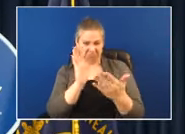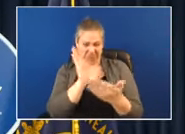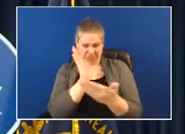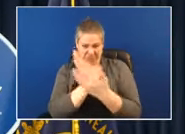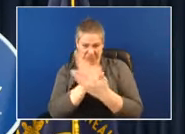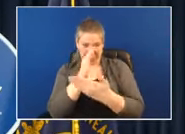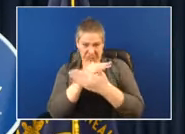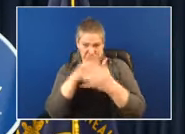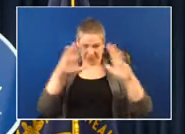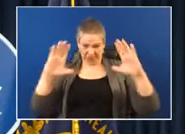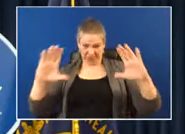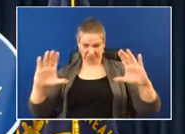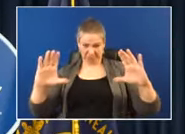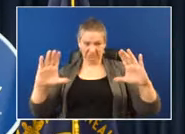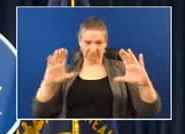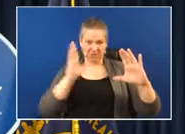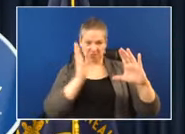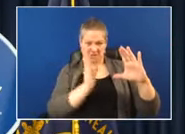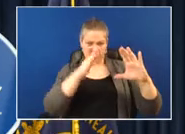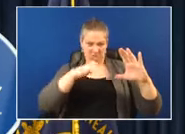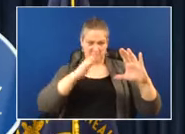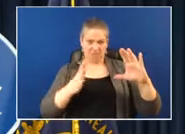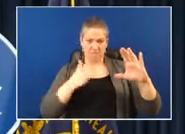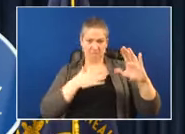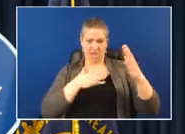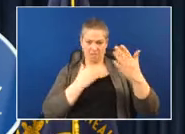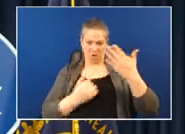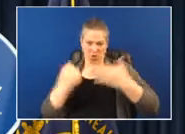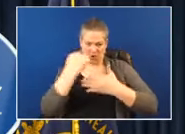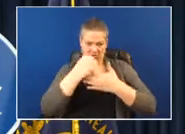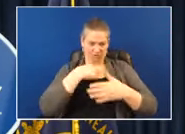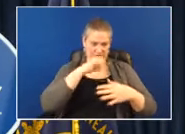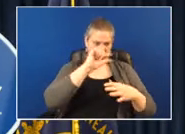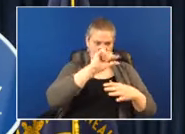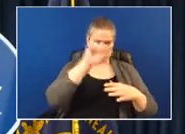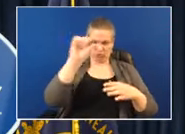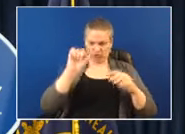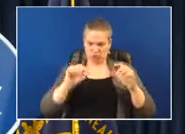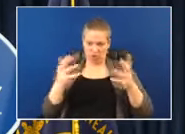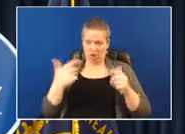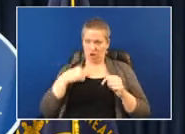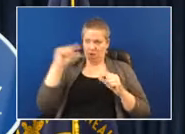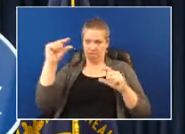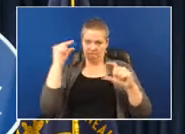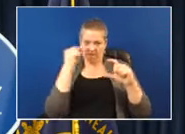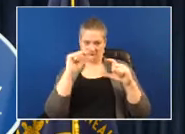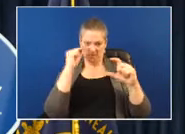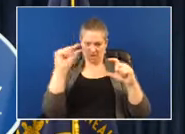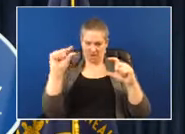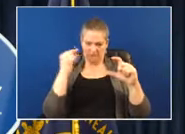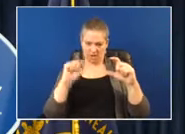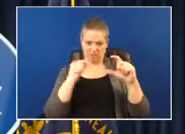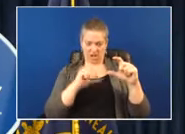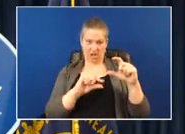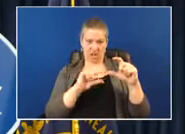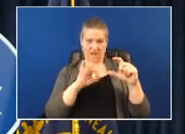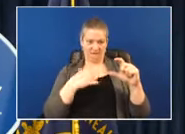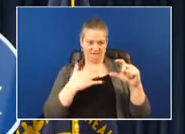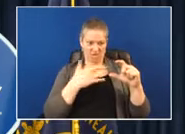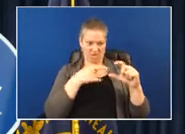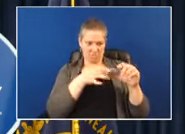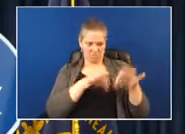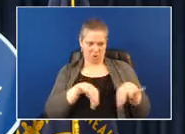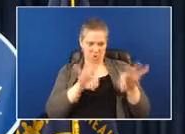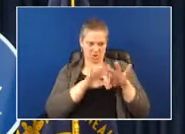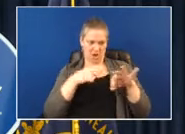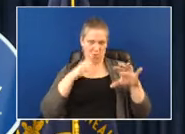your priorities. Where do you put the majority of it? It's not in K through 12 public education. I do believe the